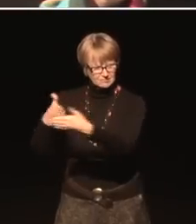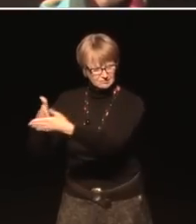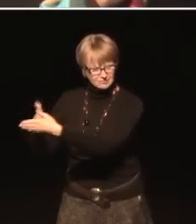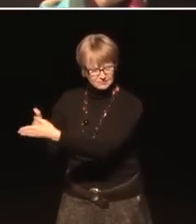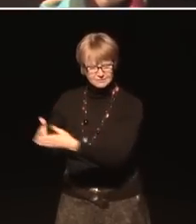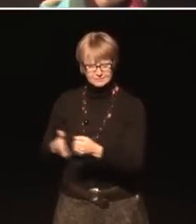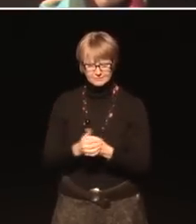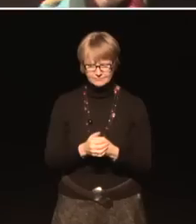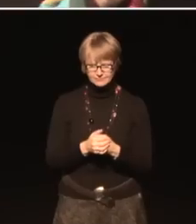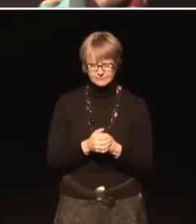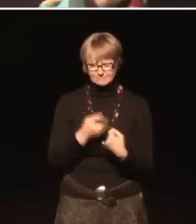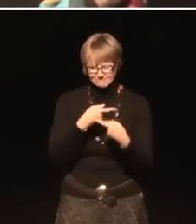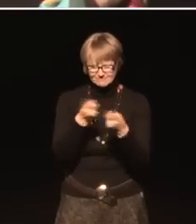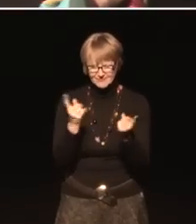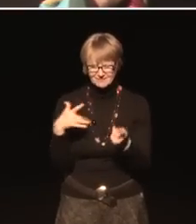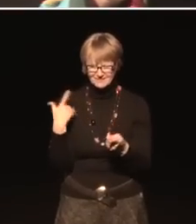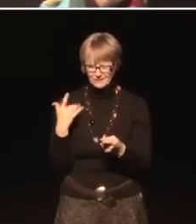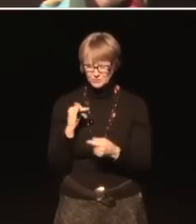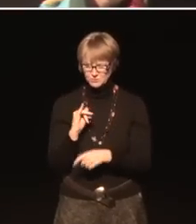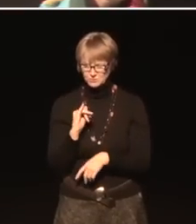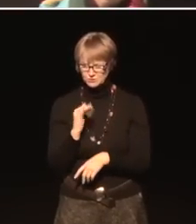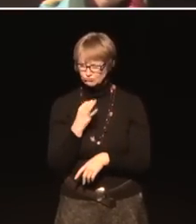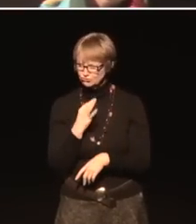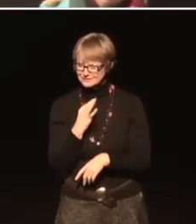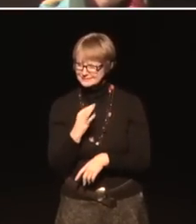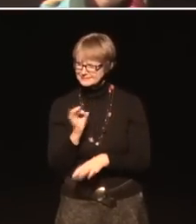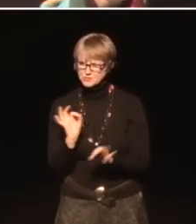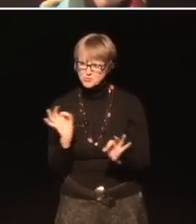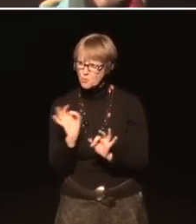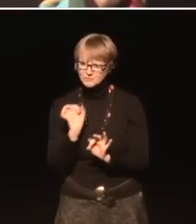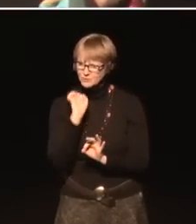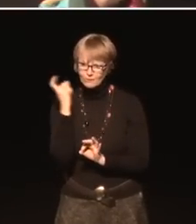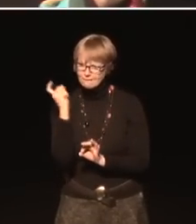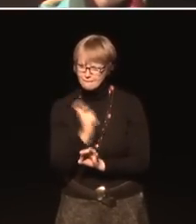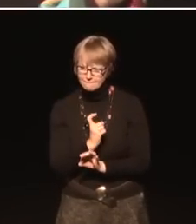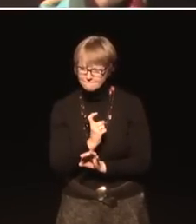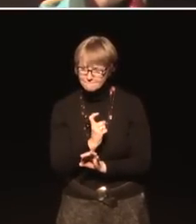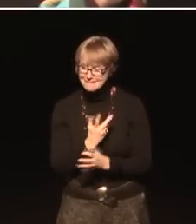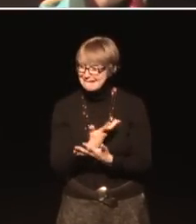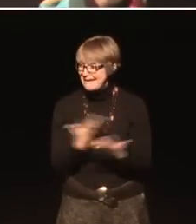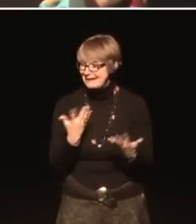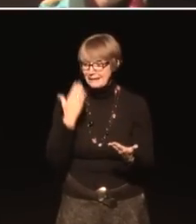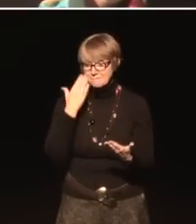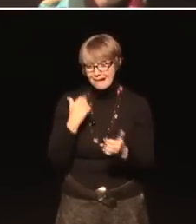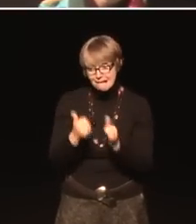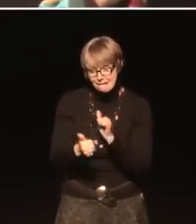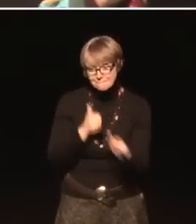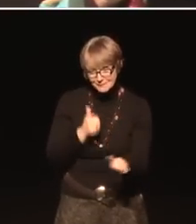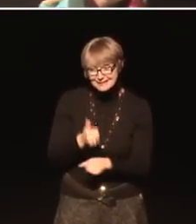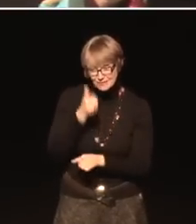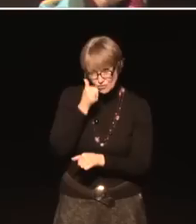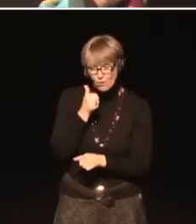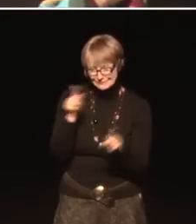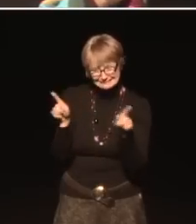This feeling of risk that they might not have an audience for it. And every Black company that's ever done touring, anybody Black age company, you would have heard